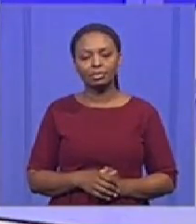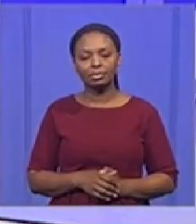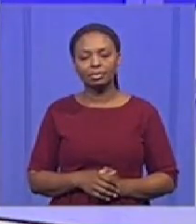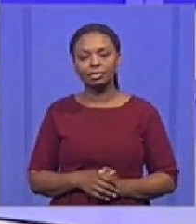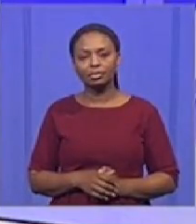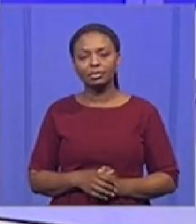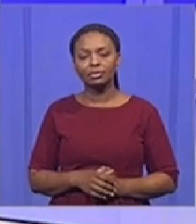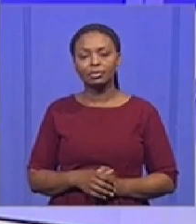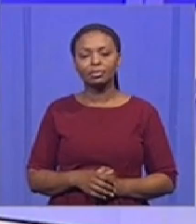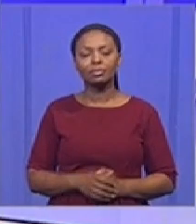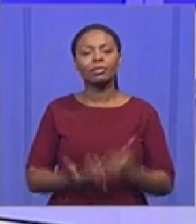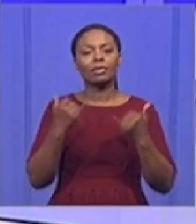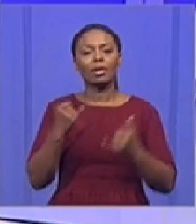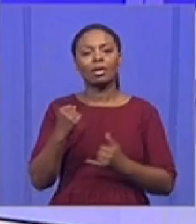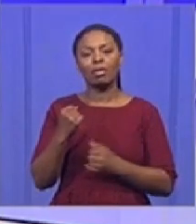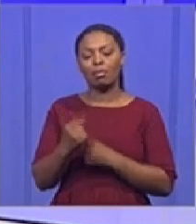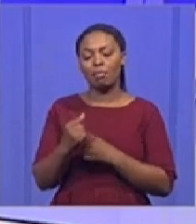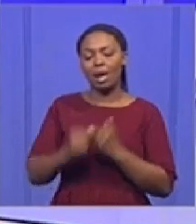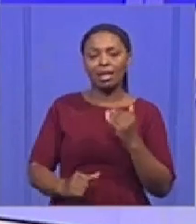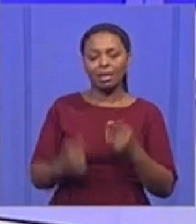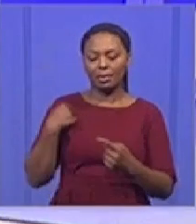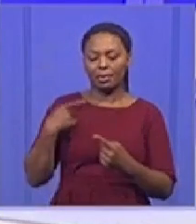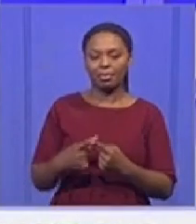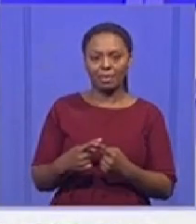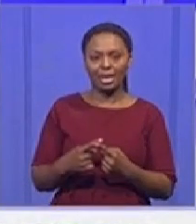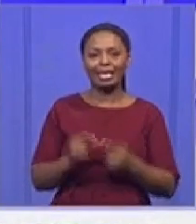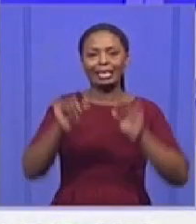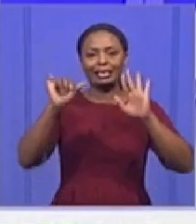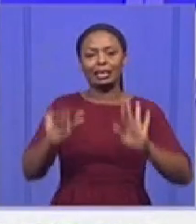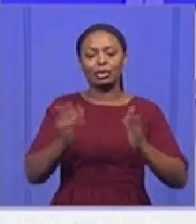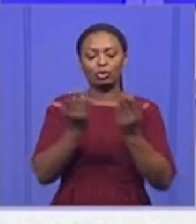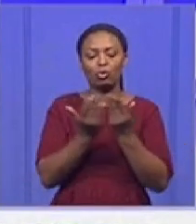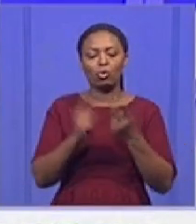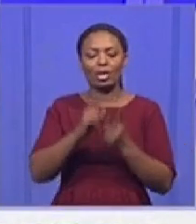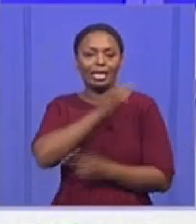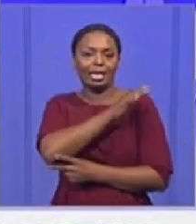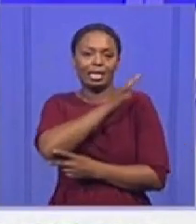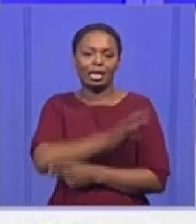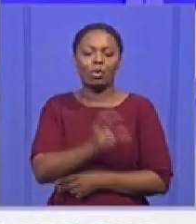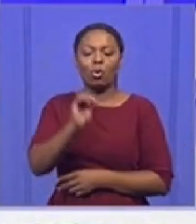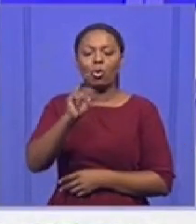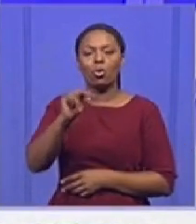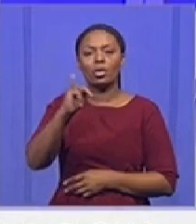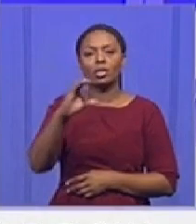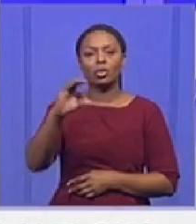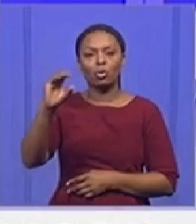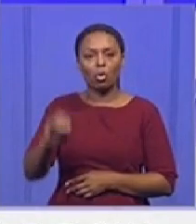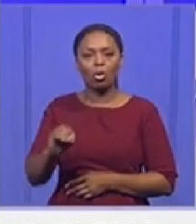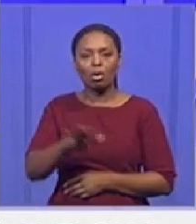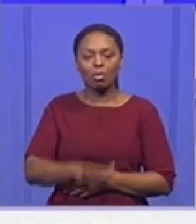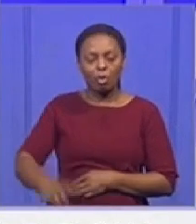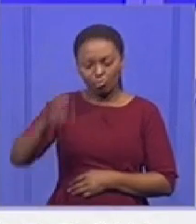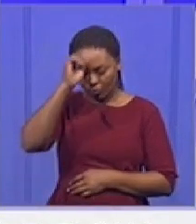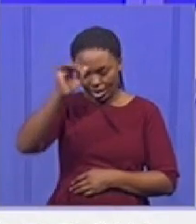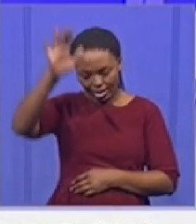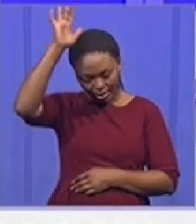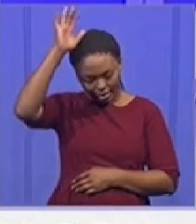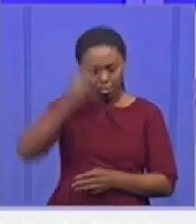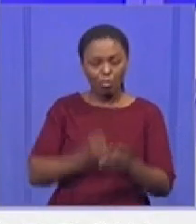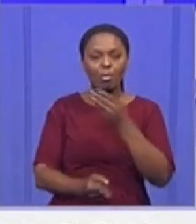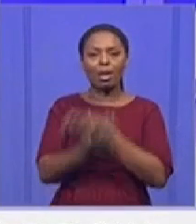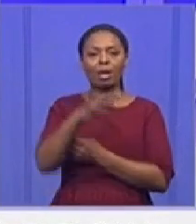E setse le go feta sebaka sa kgwedi dikolo di le 6 le tleliniki mo Oniko, Hlamani kwa Bushbuckridge, profenseng ya